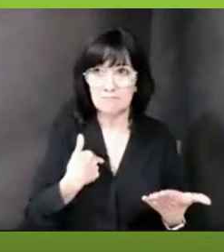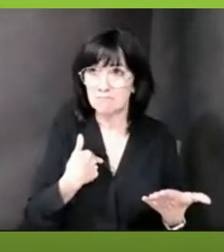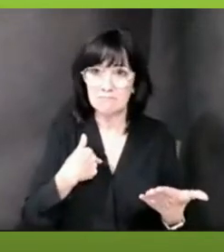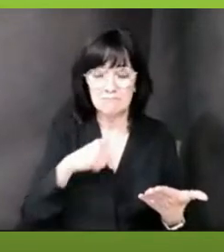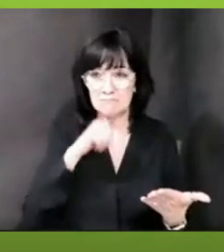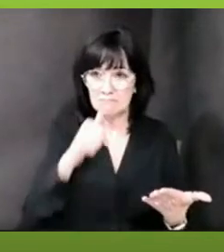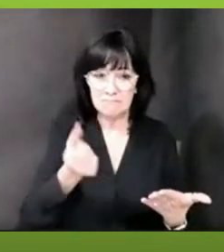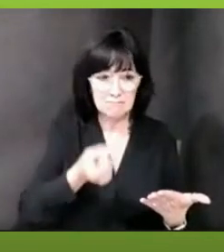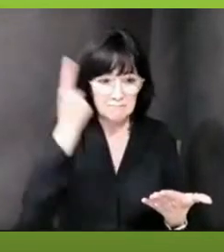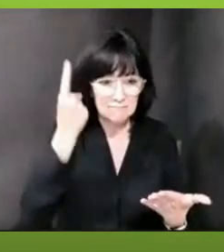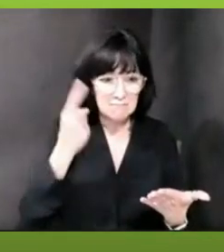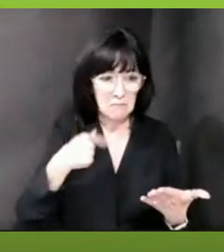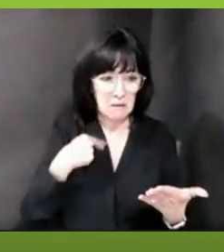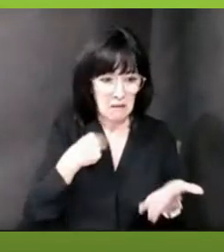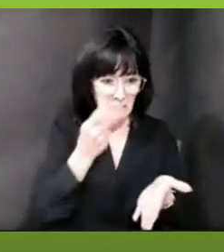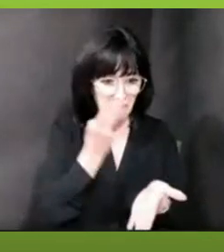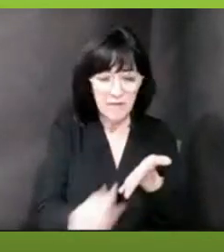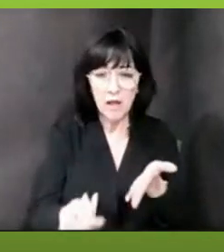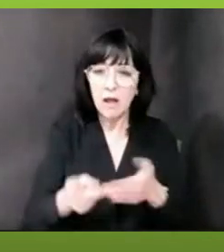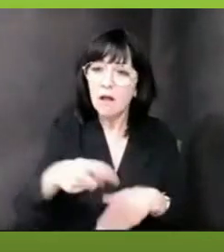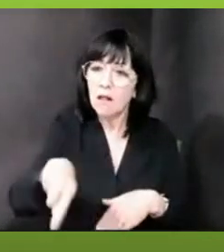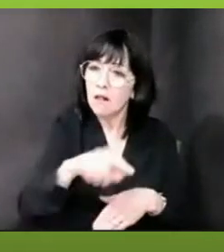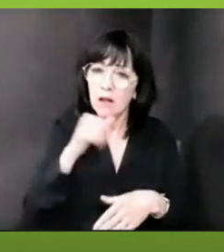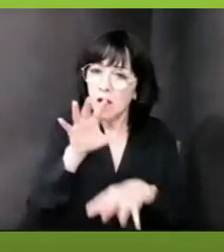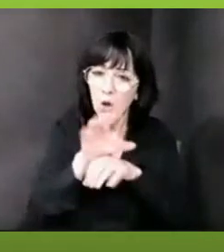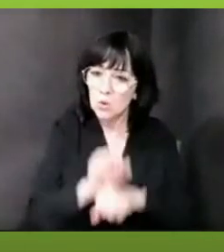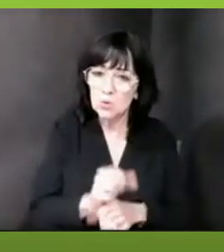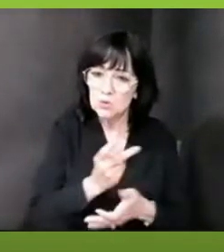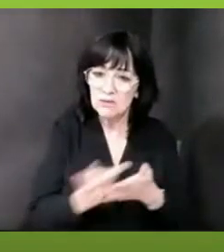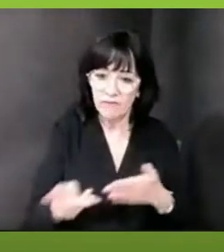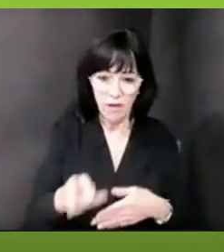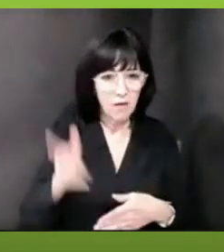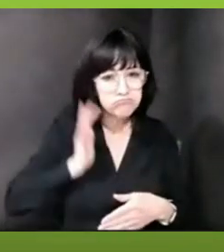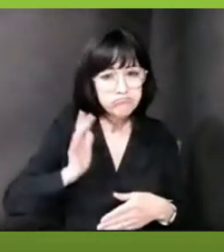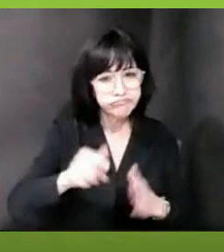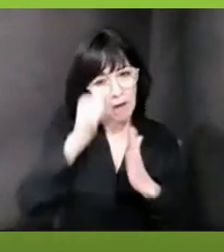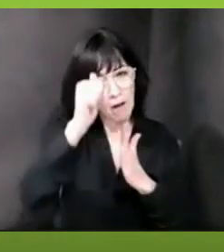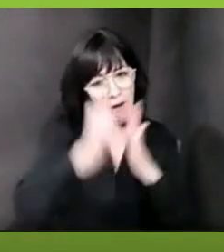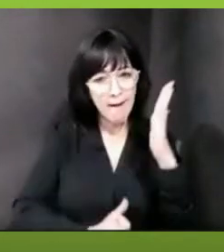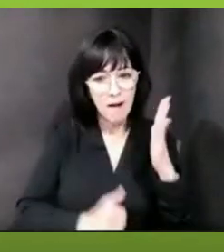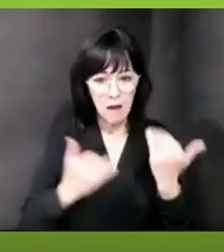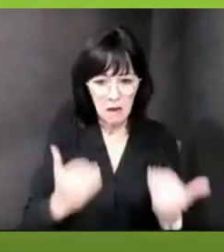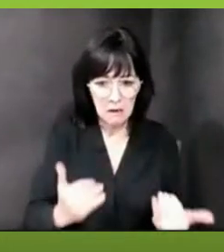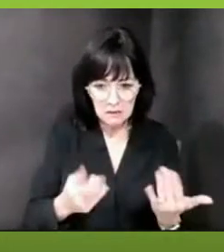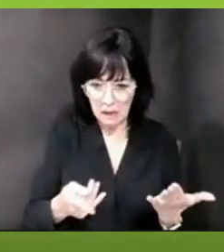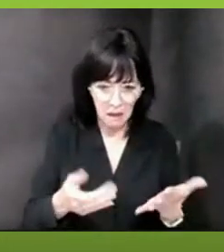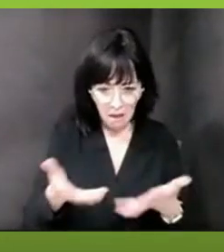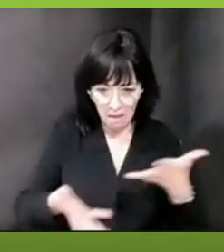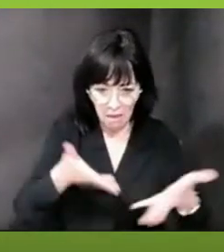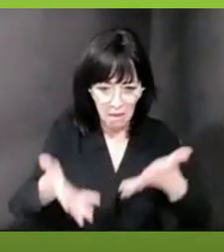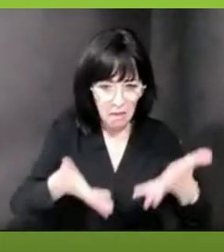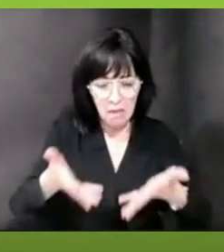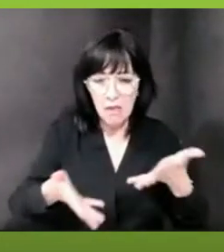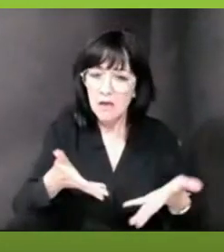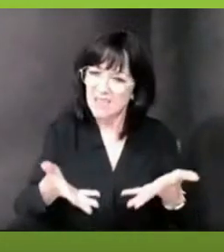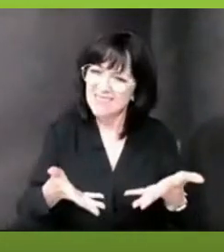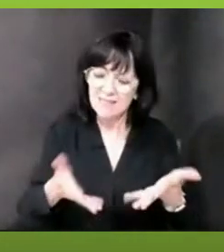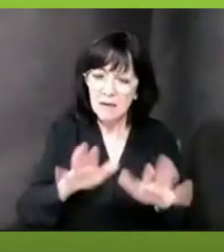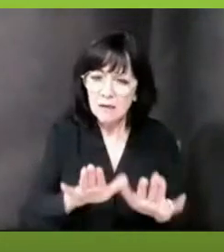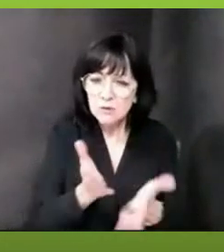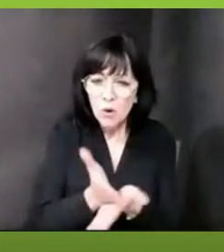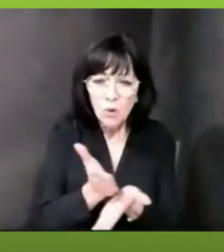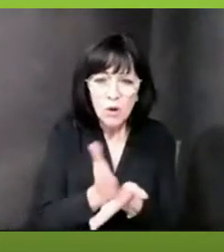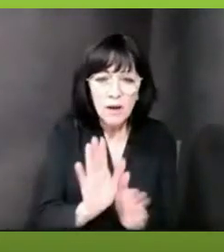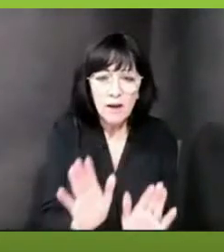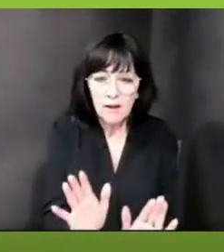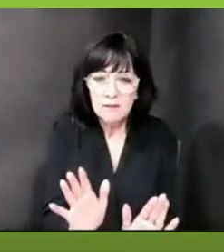like, they're failing. And I would want to say to those youth that that's okay. We're all kind of figuring this out